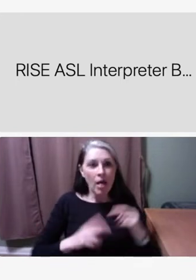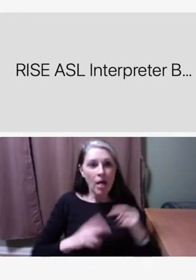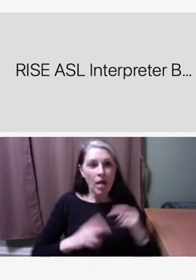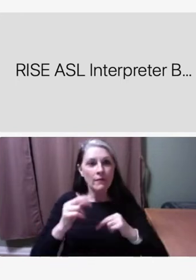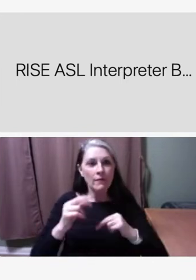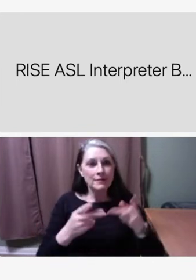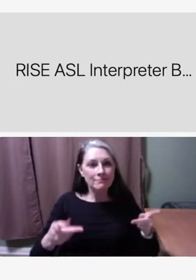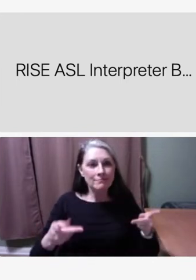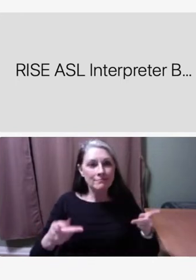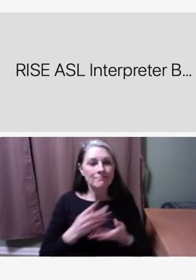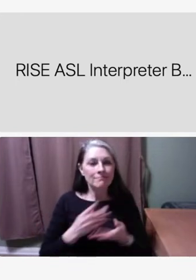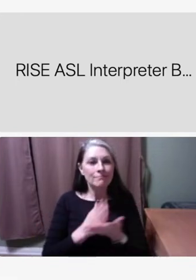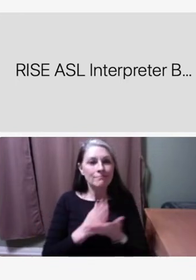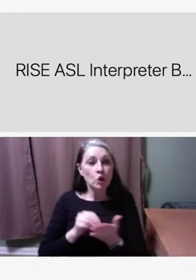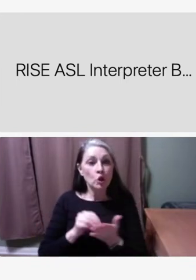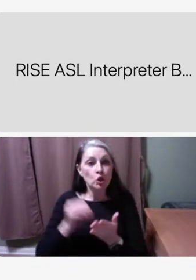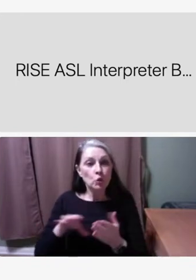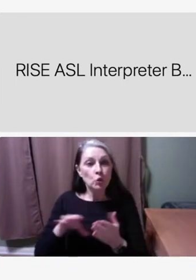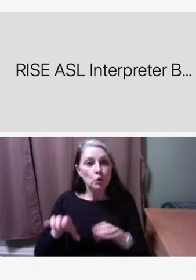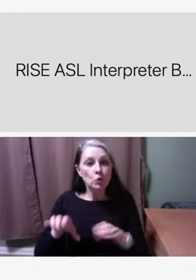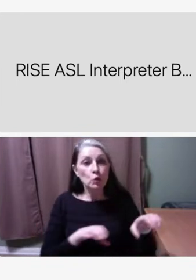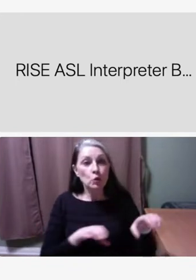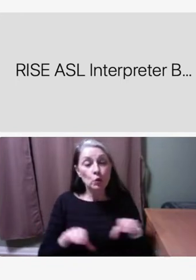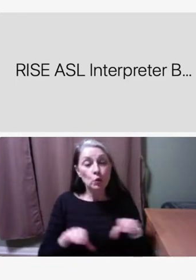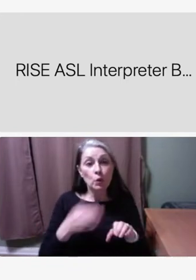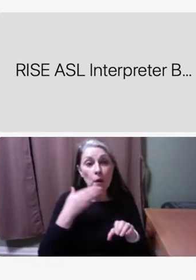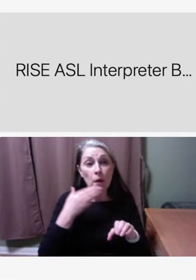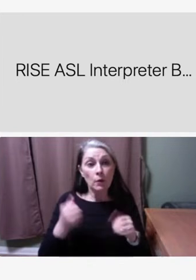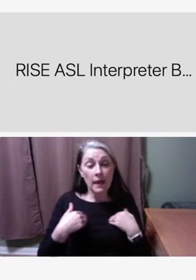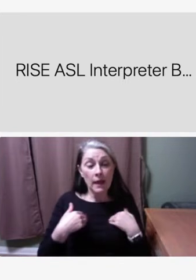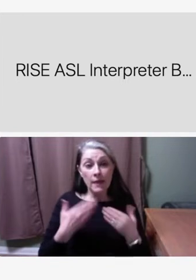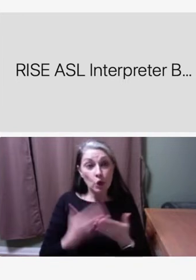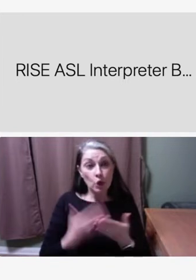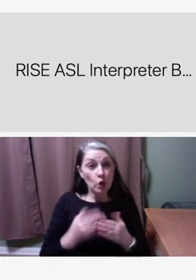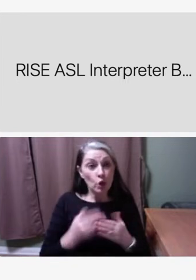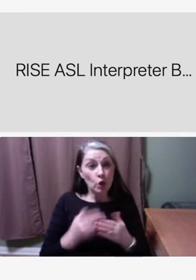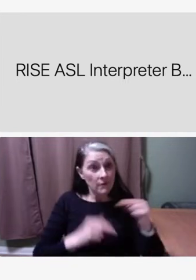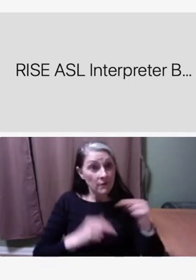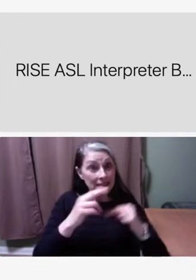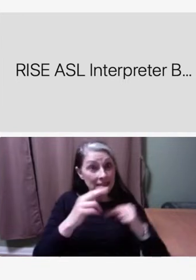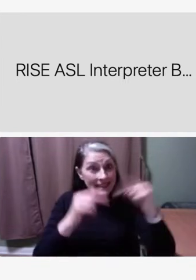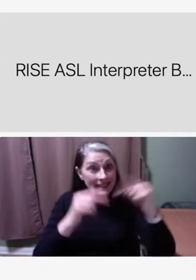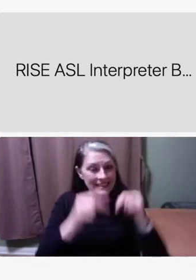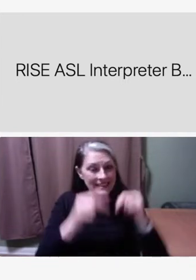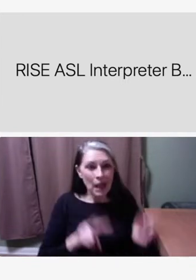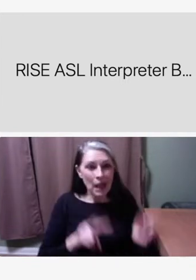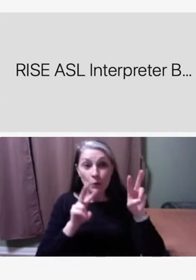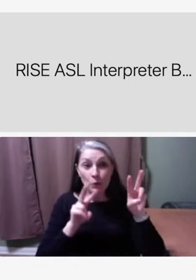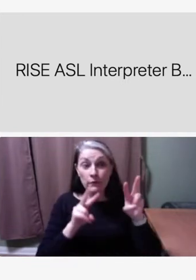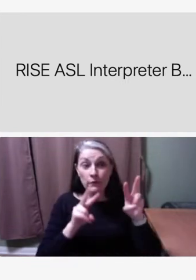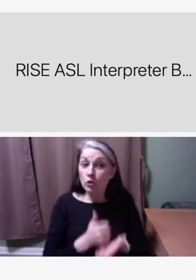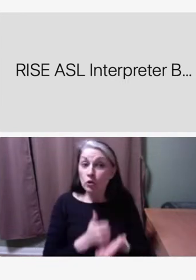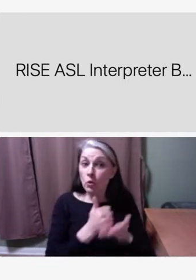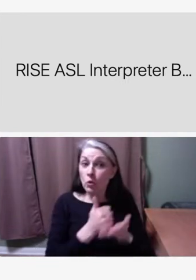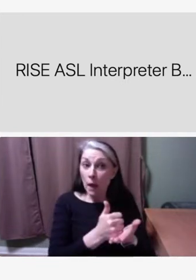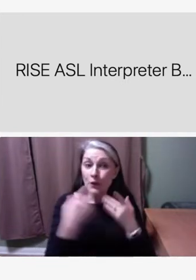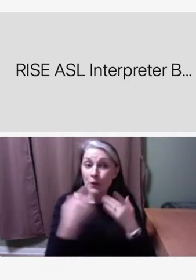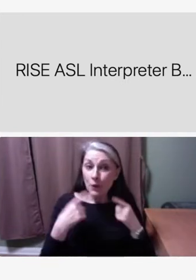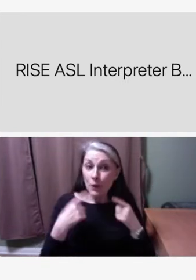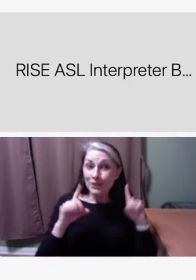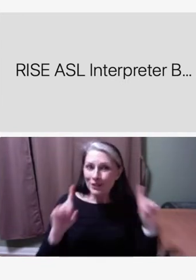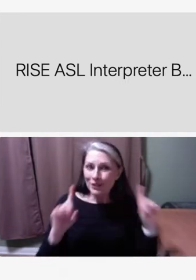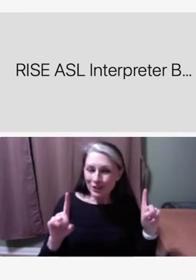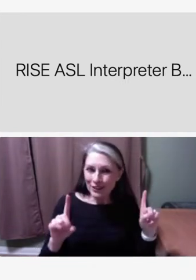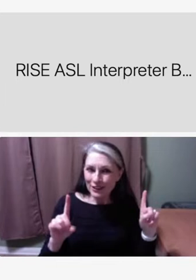better when they have good facilities, so I'm looking forward to helping you guys achieve whatever I can and to